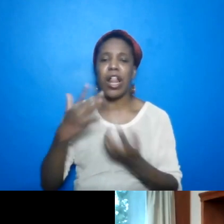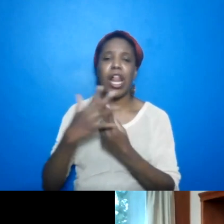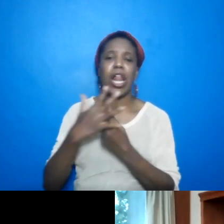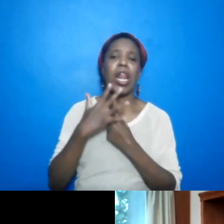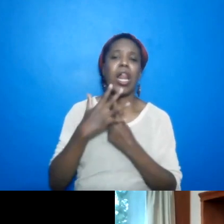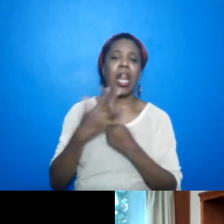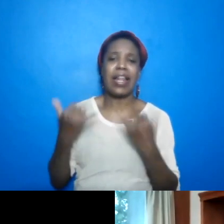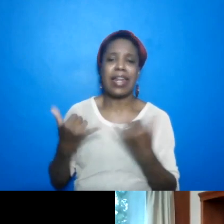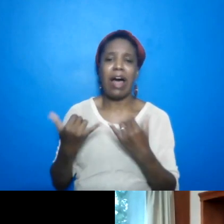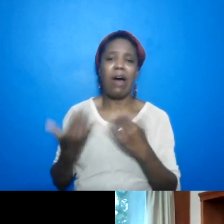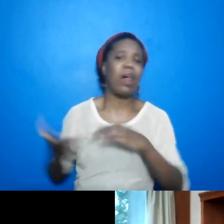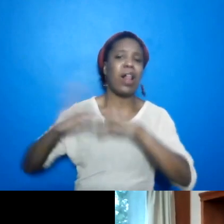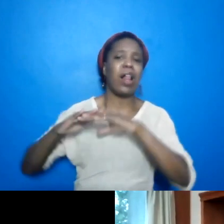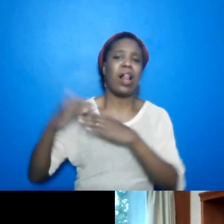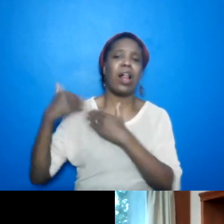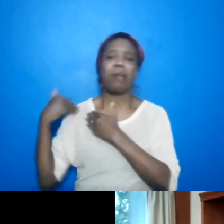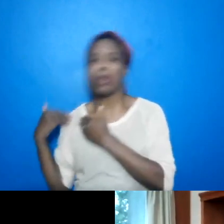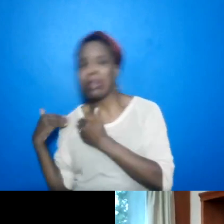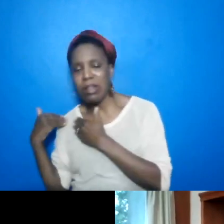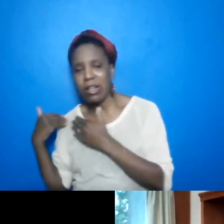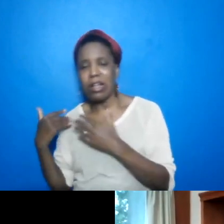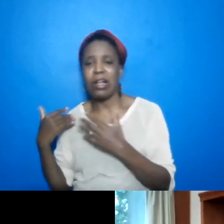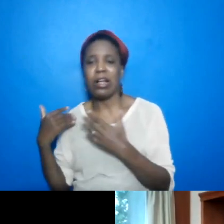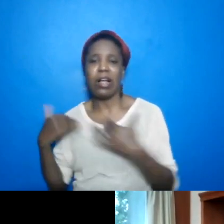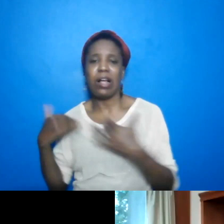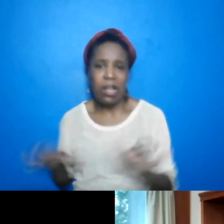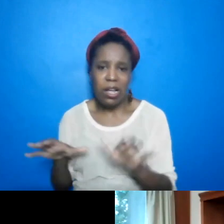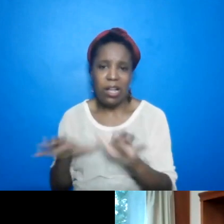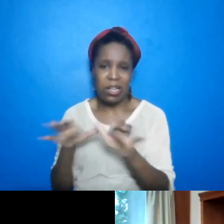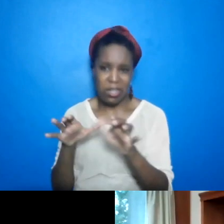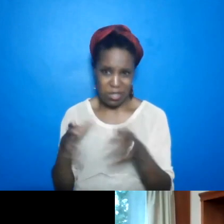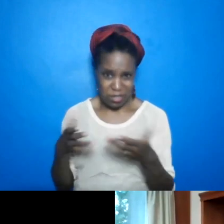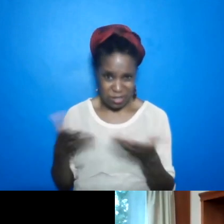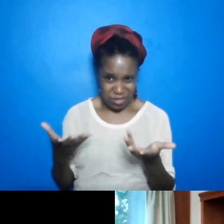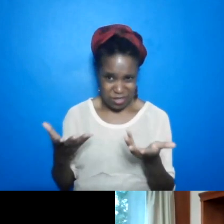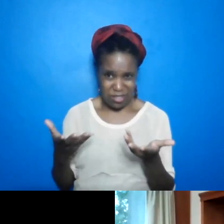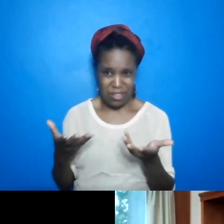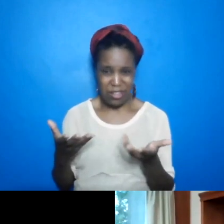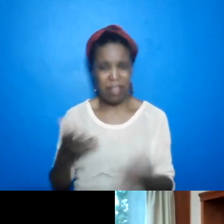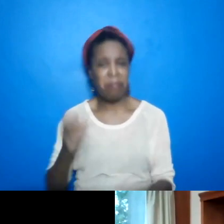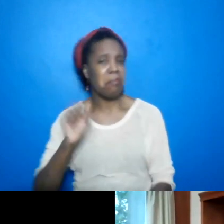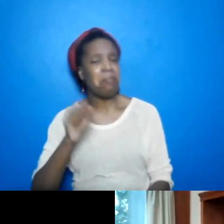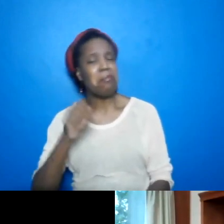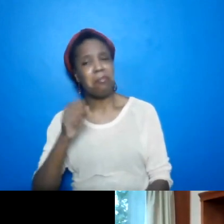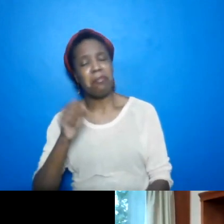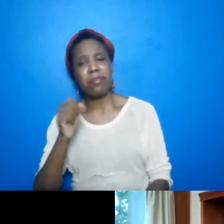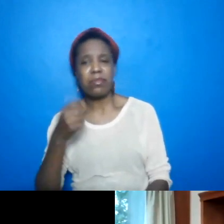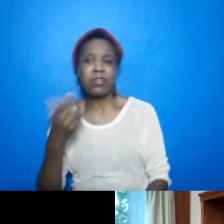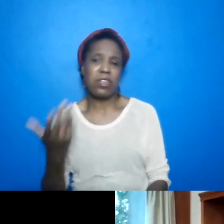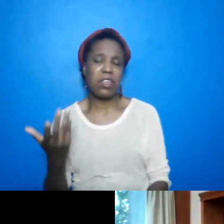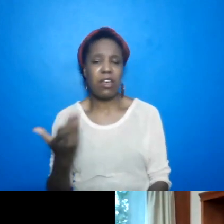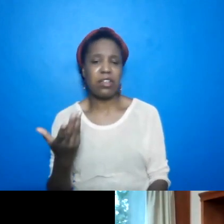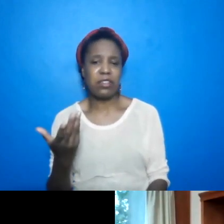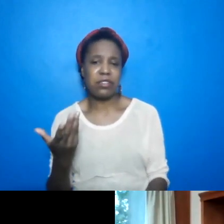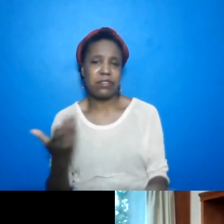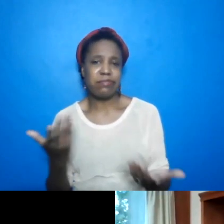of the dominant narrative? Right. Well, it's a choice, but it's not their choice only. There are people